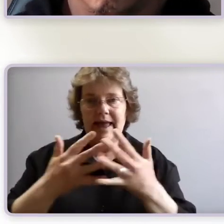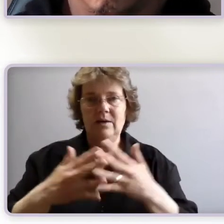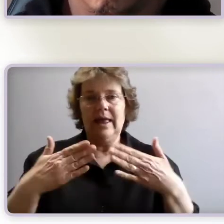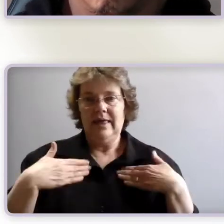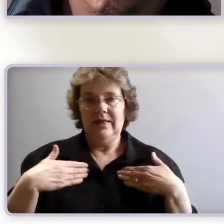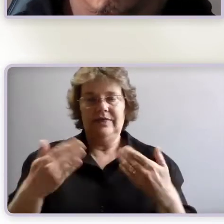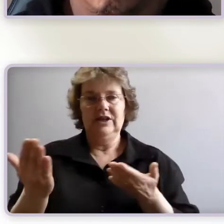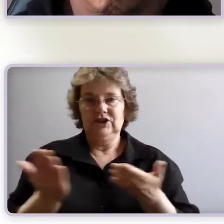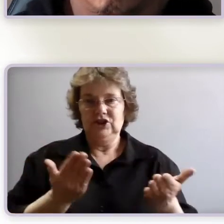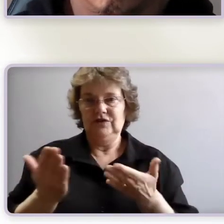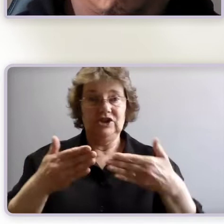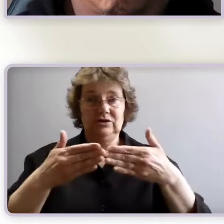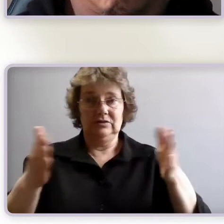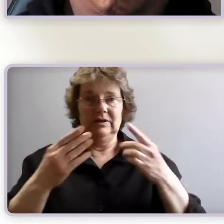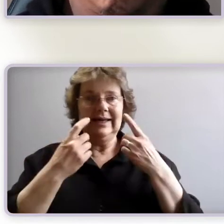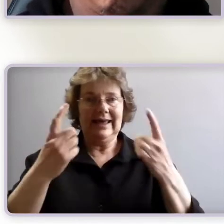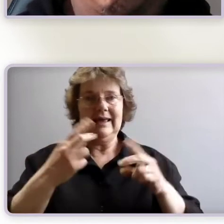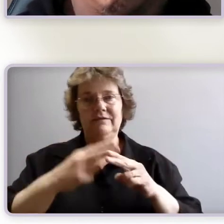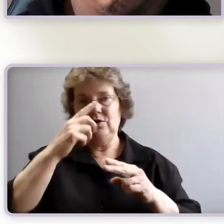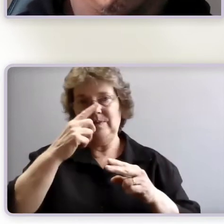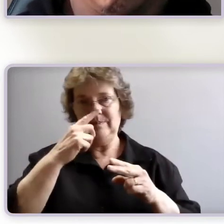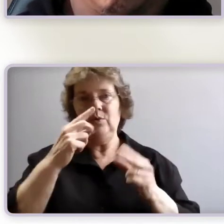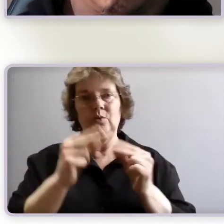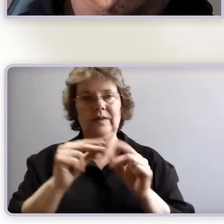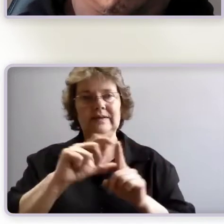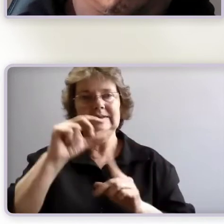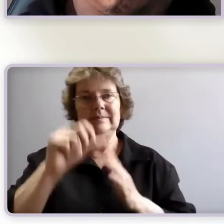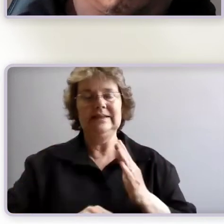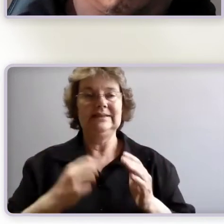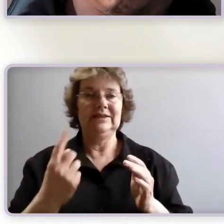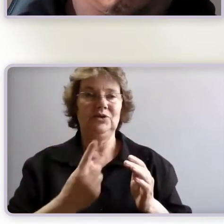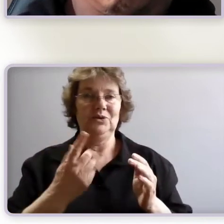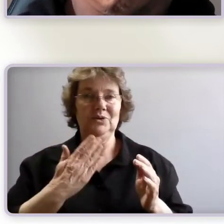generally? So who wants to have a crack at that one?